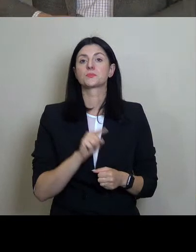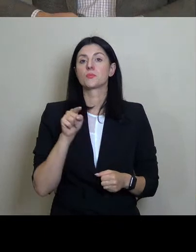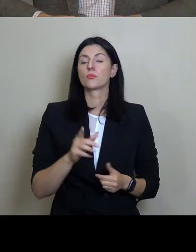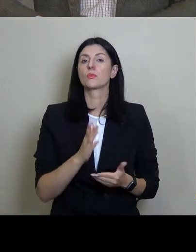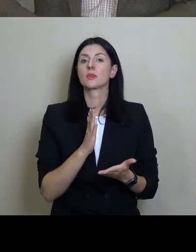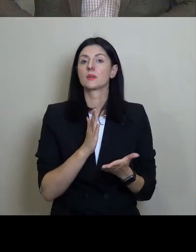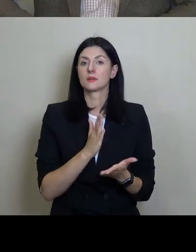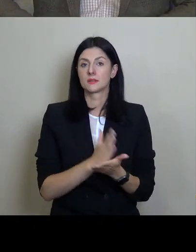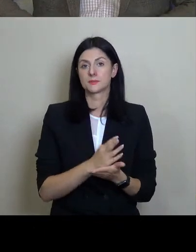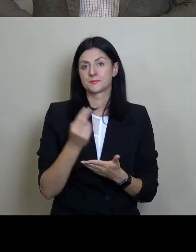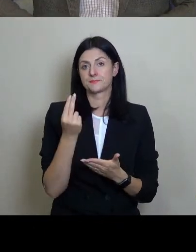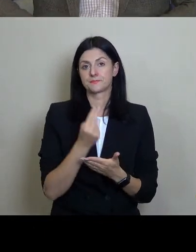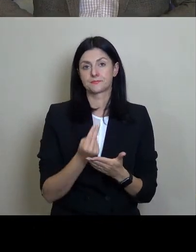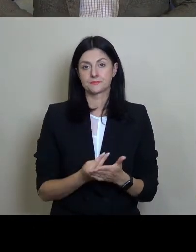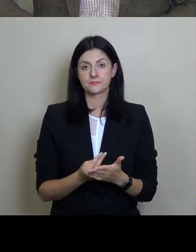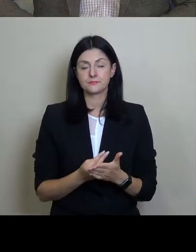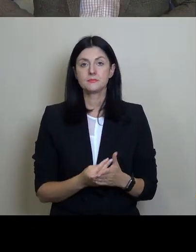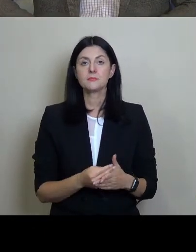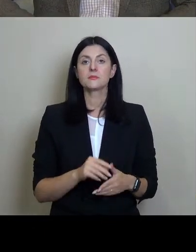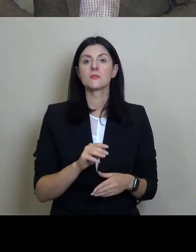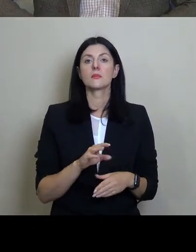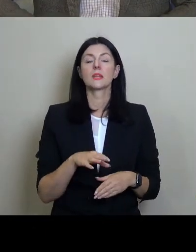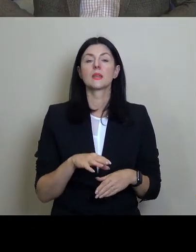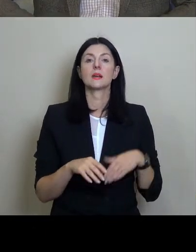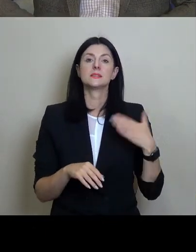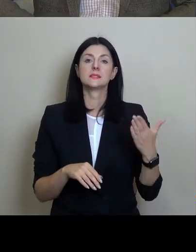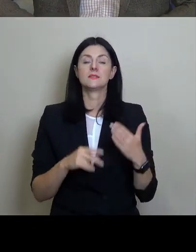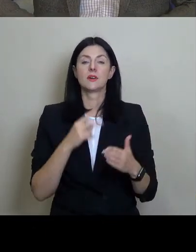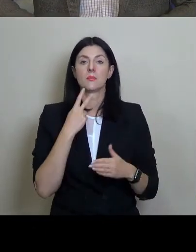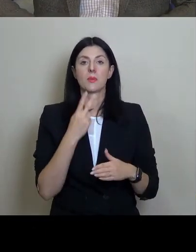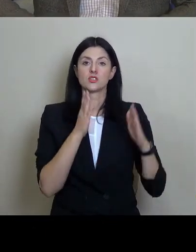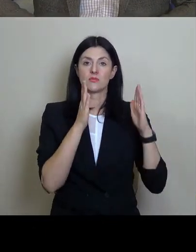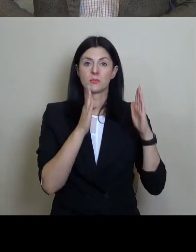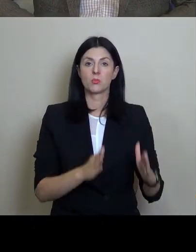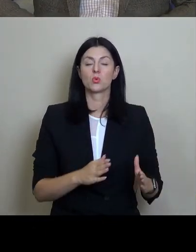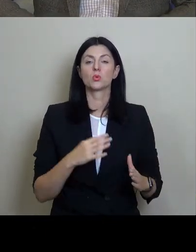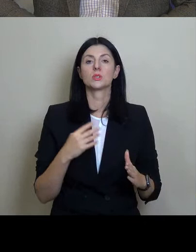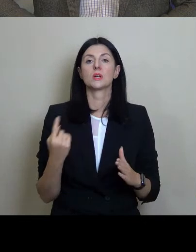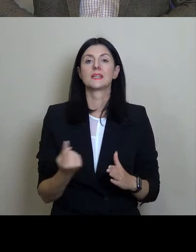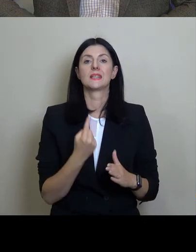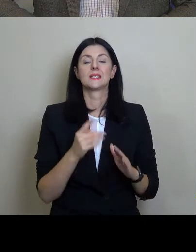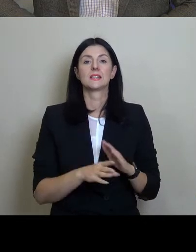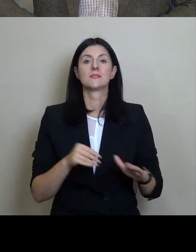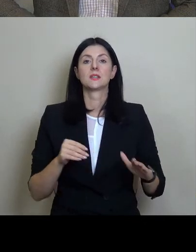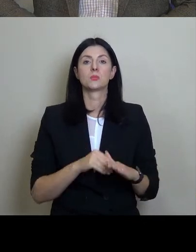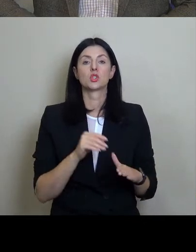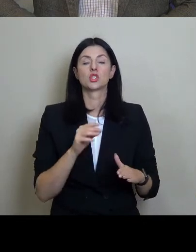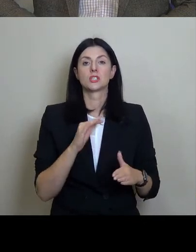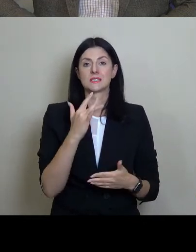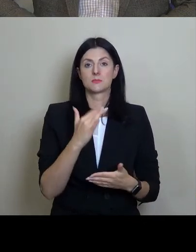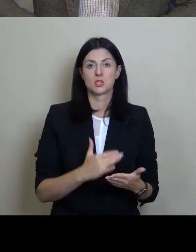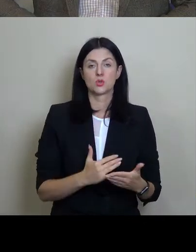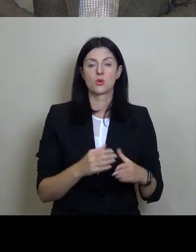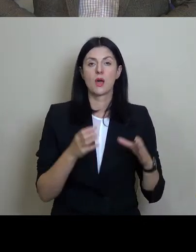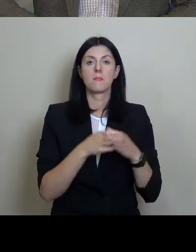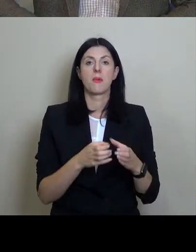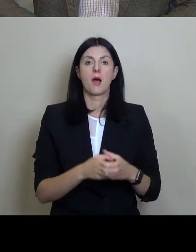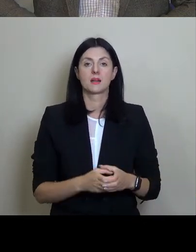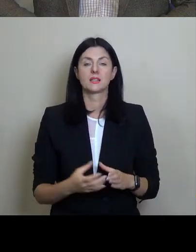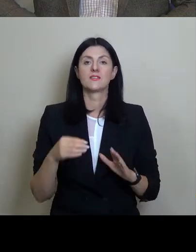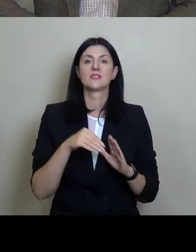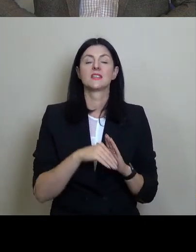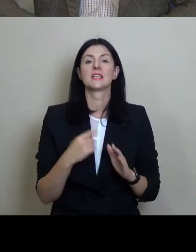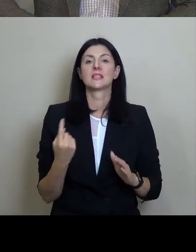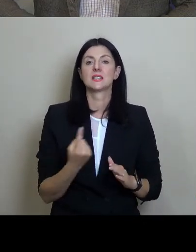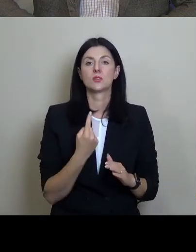them, then there is an illustration to answer that. On the left-hand side, we see the uniform electoral list of